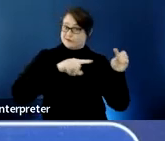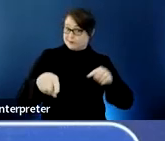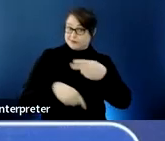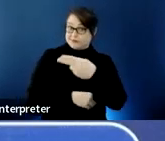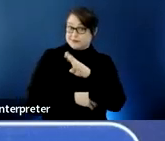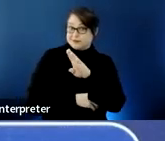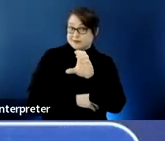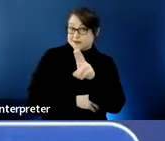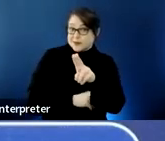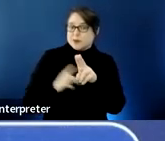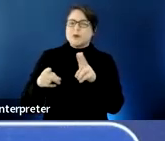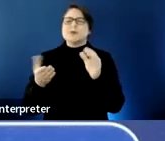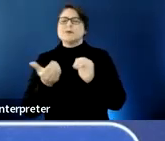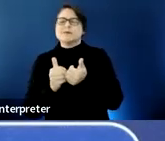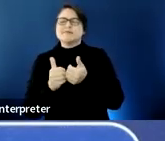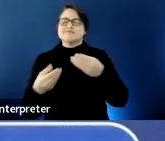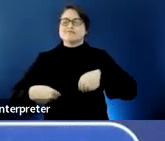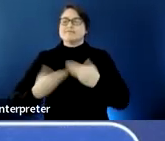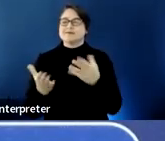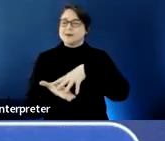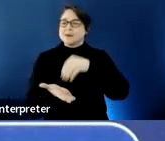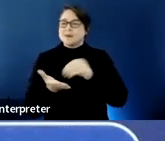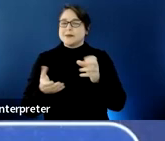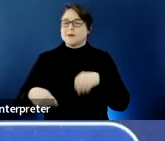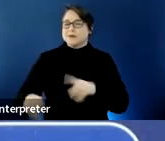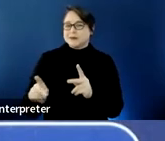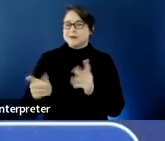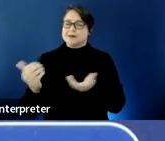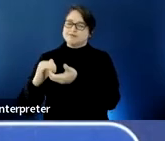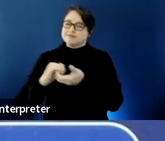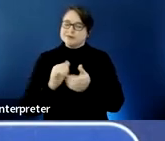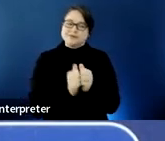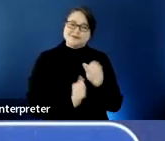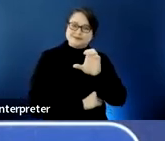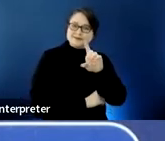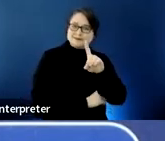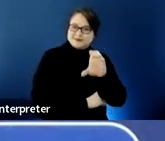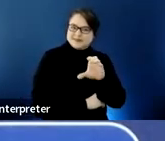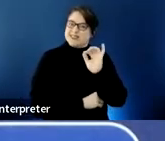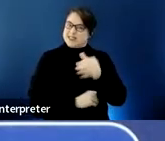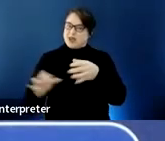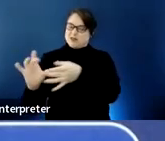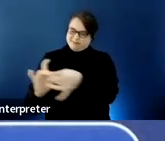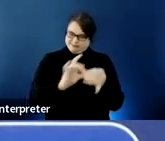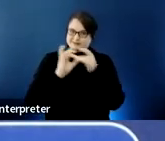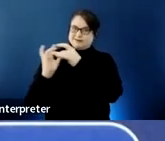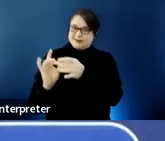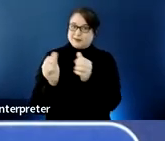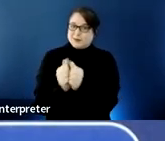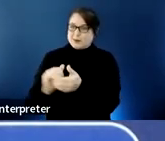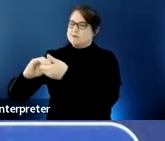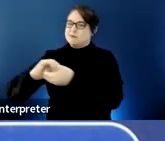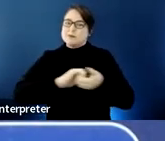learning opportunities in partnership with CDC. The success of this program has come from the collaboration among partners who share the mission